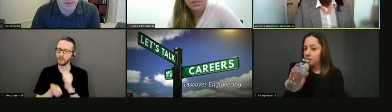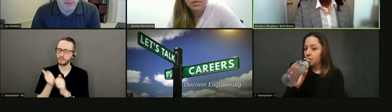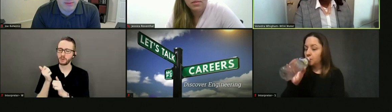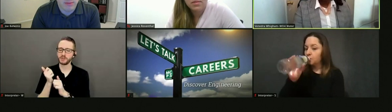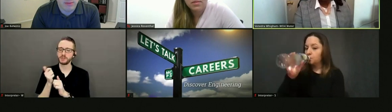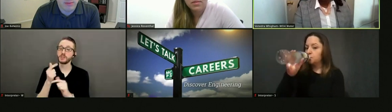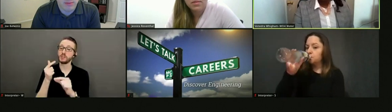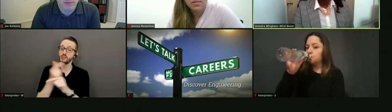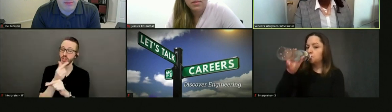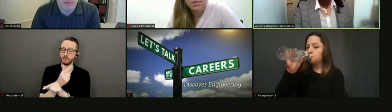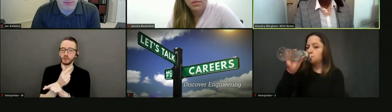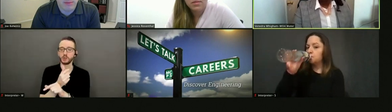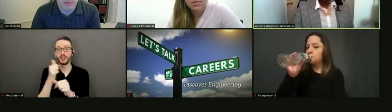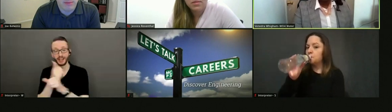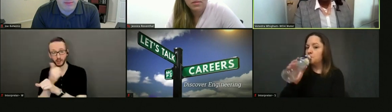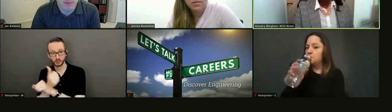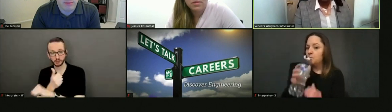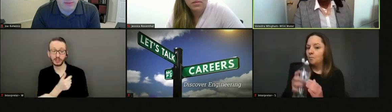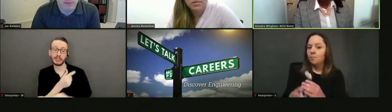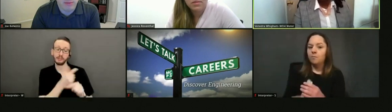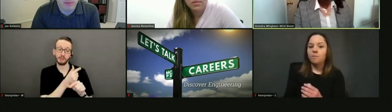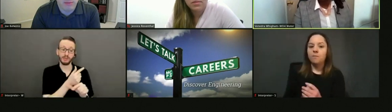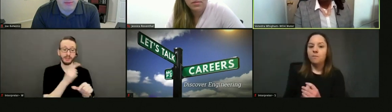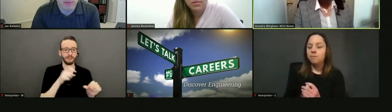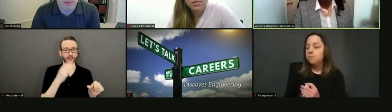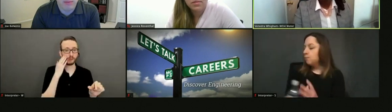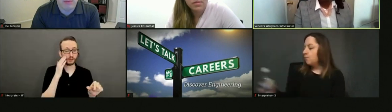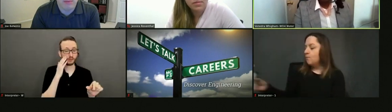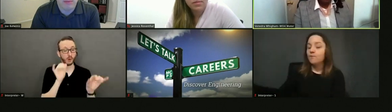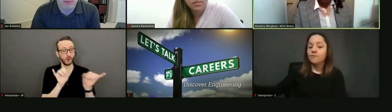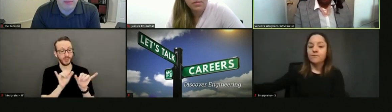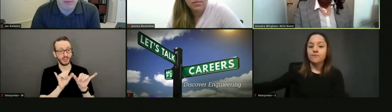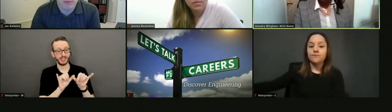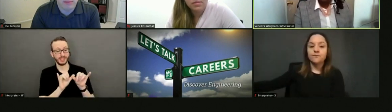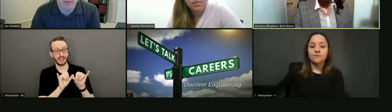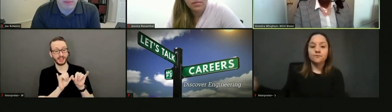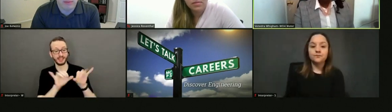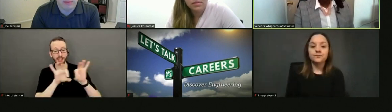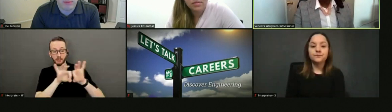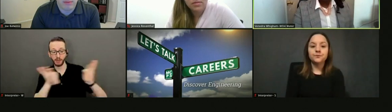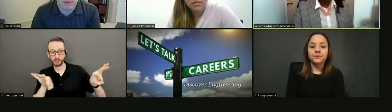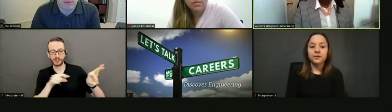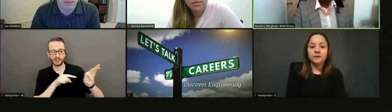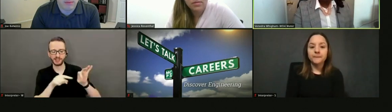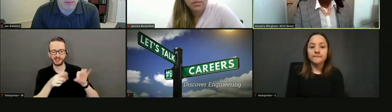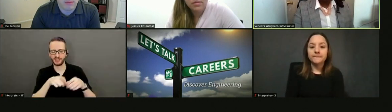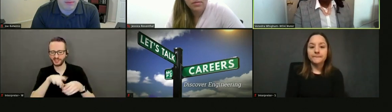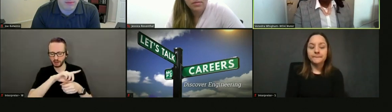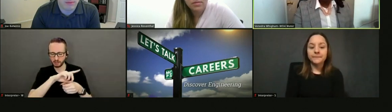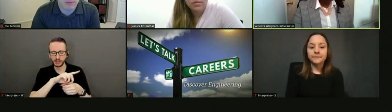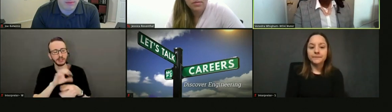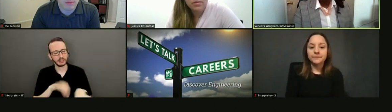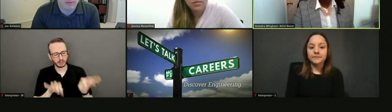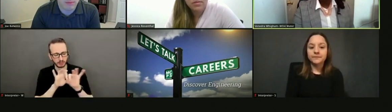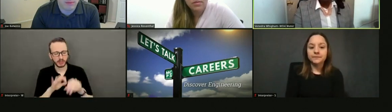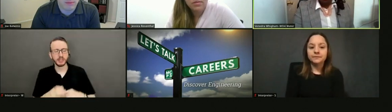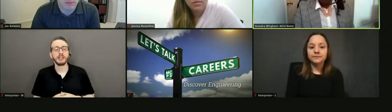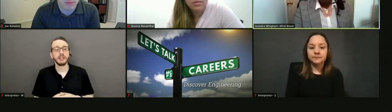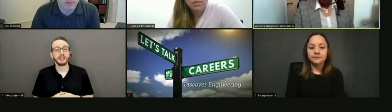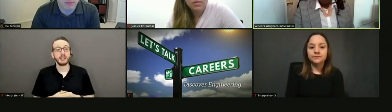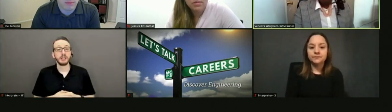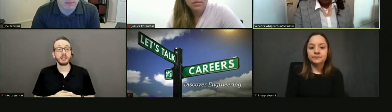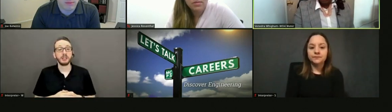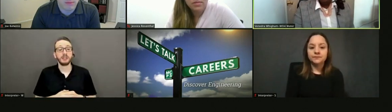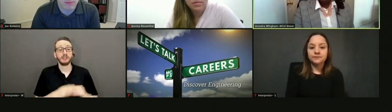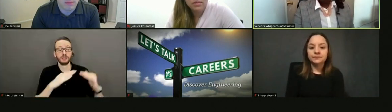geometry and algebra. For geometry, I have to know the size of pipes, so pipeline diameters matter to me. The slope